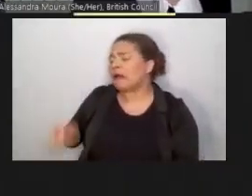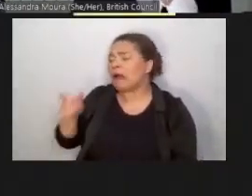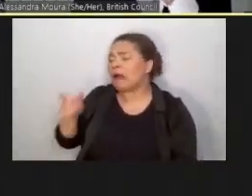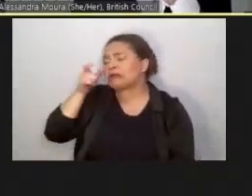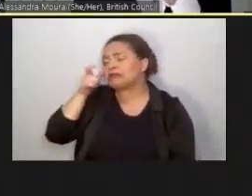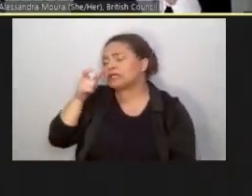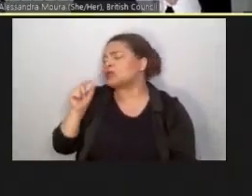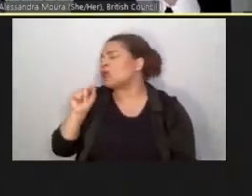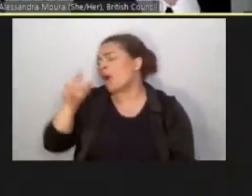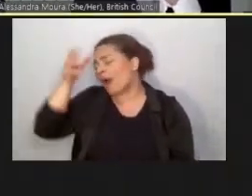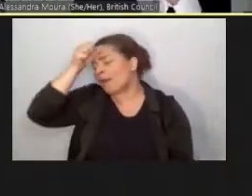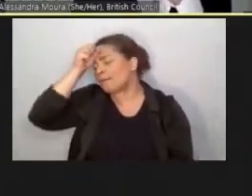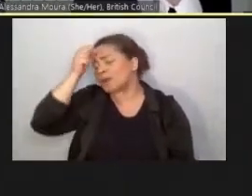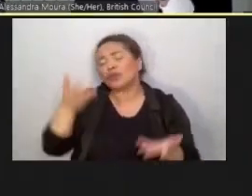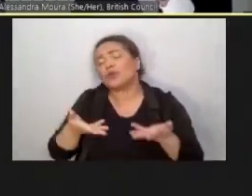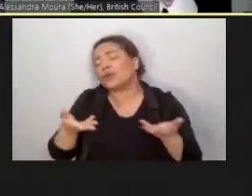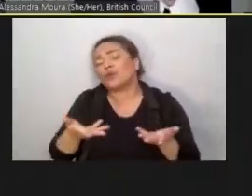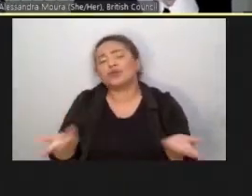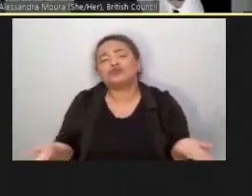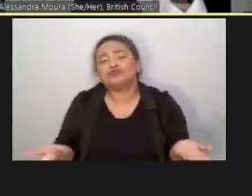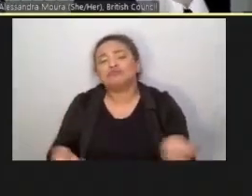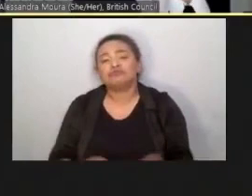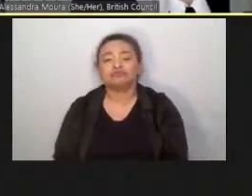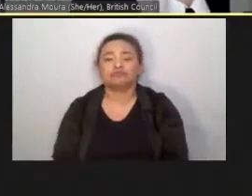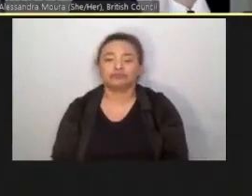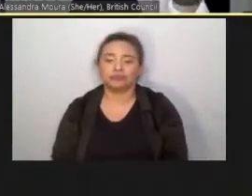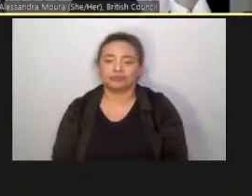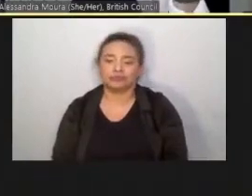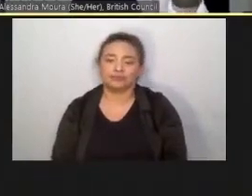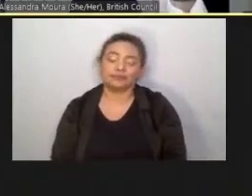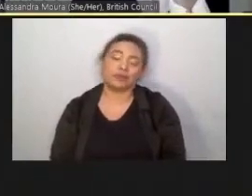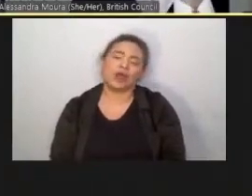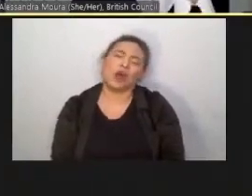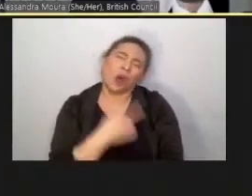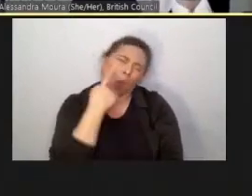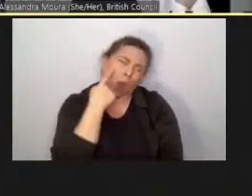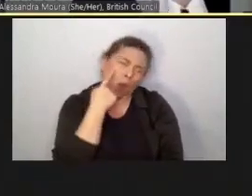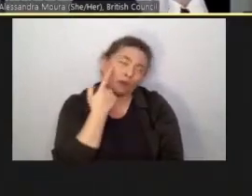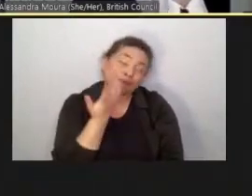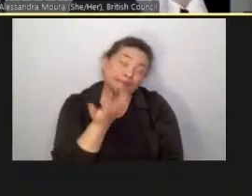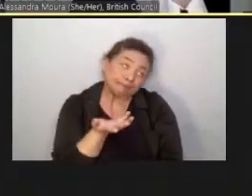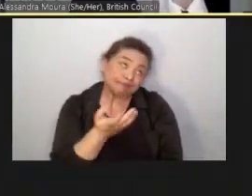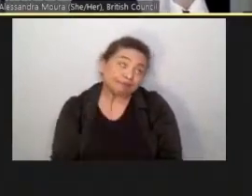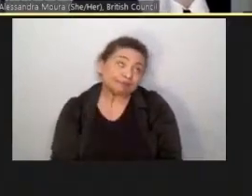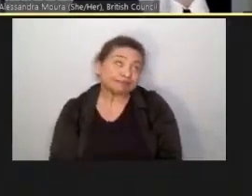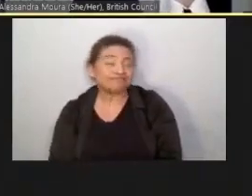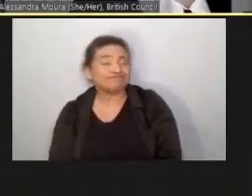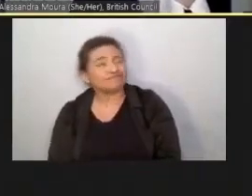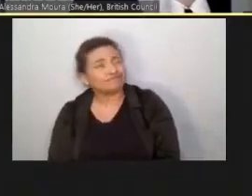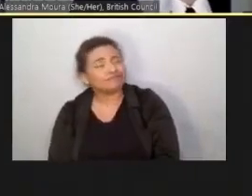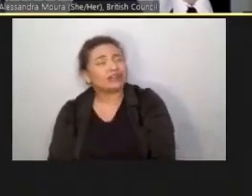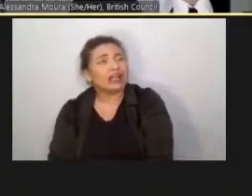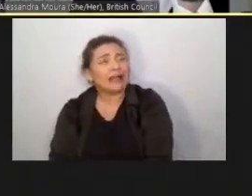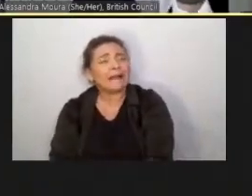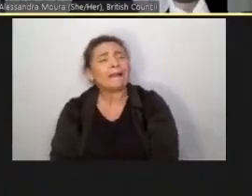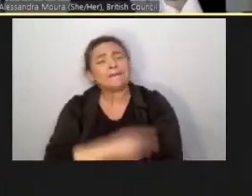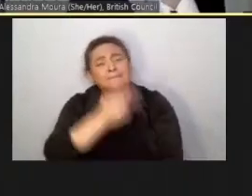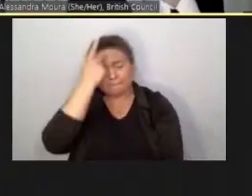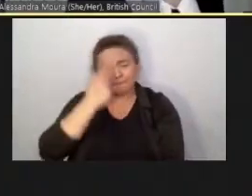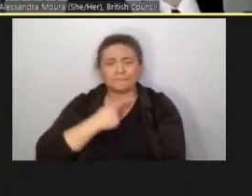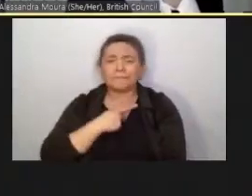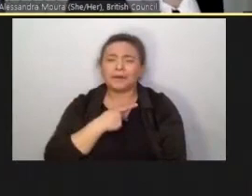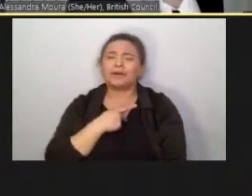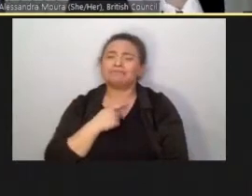For sure, I think one interesting, a very specific point was about the